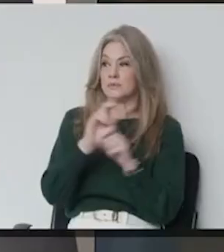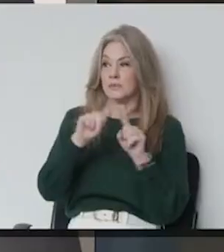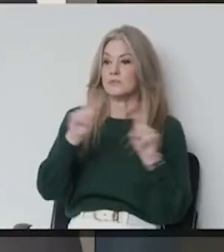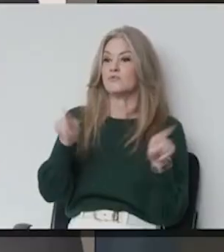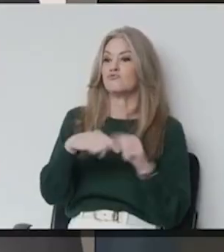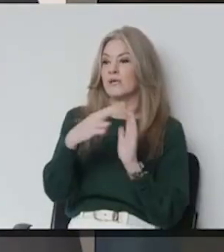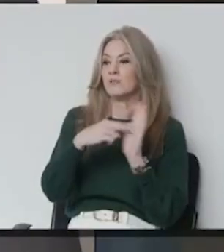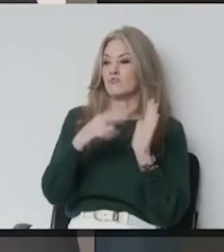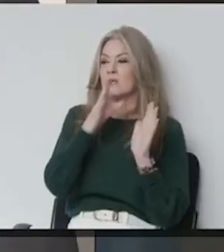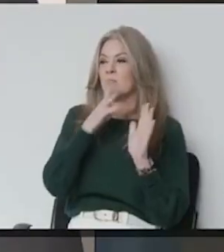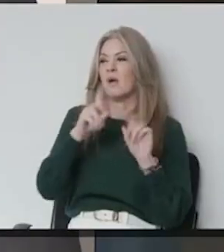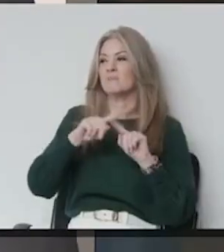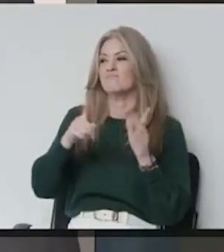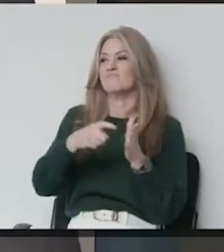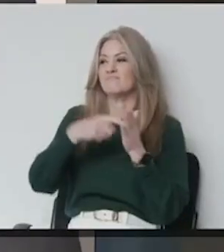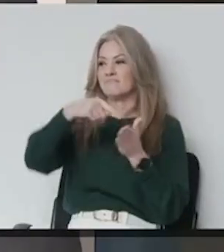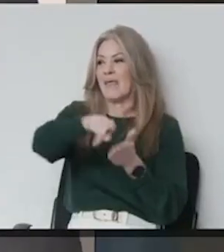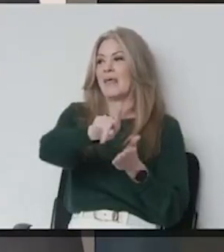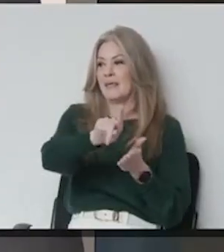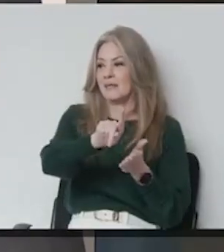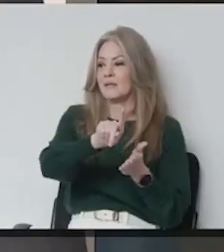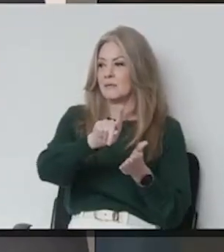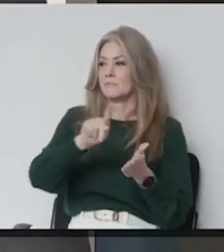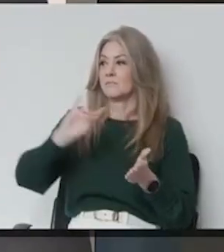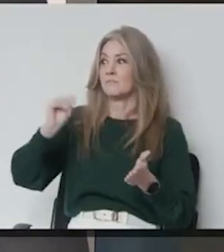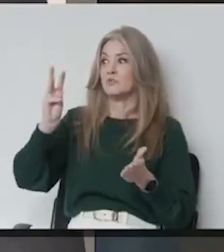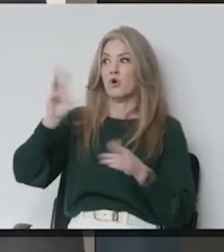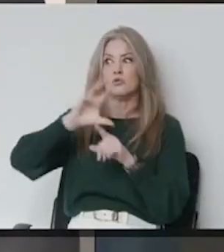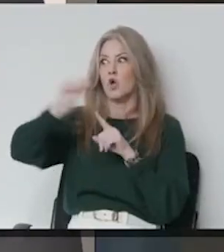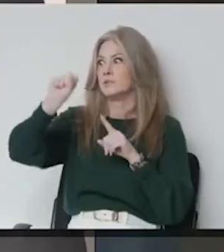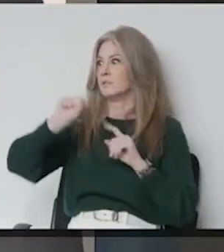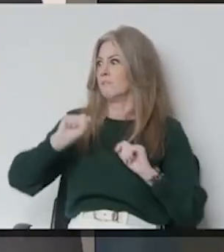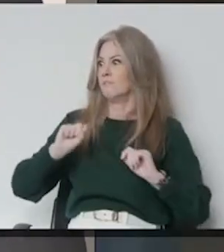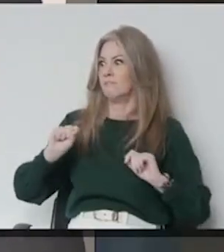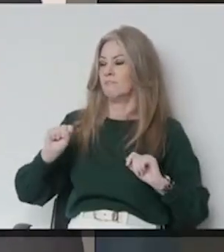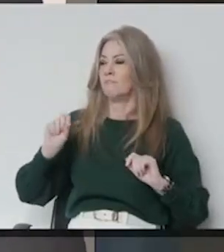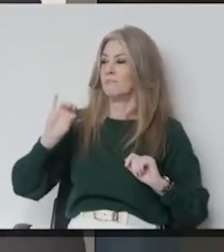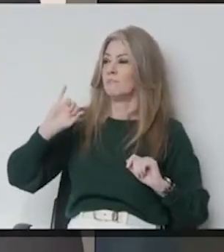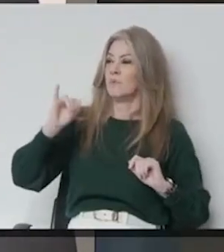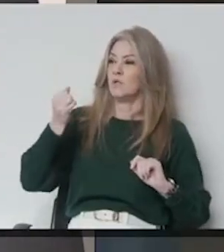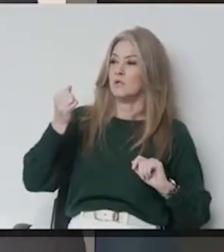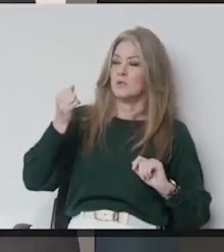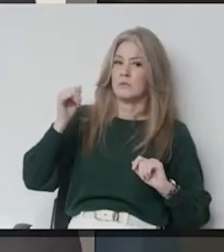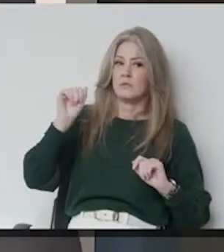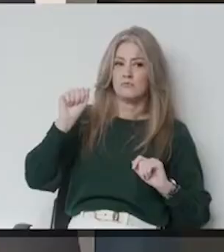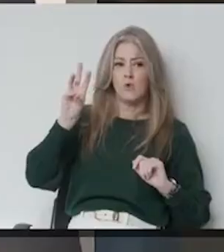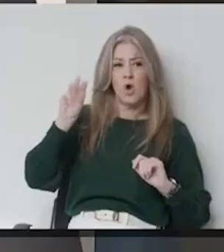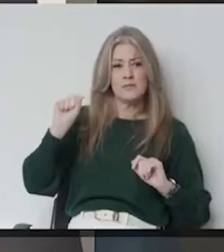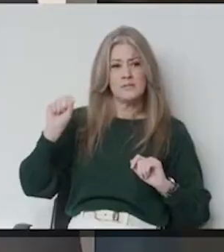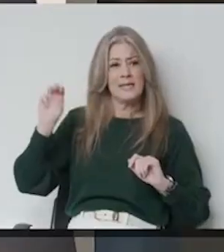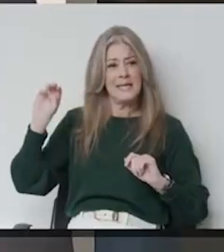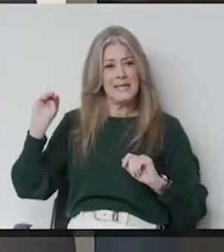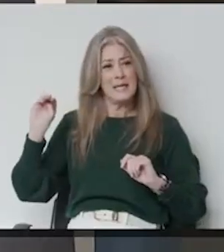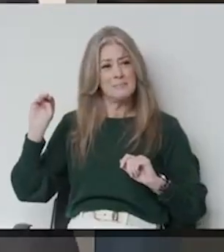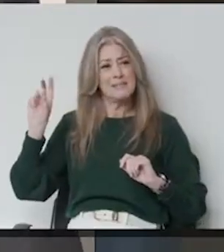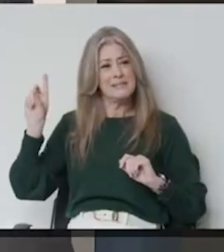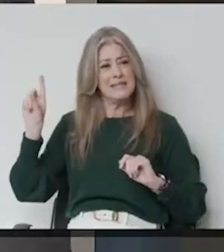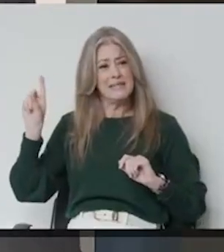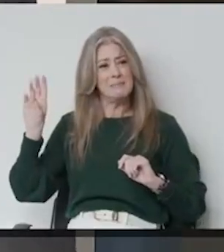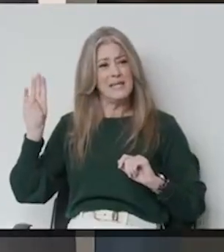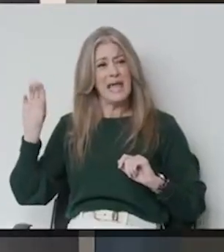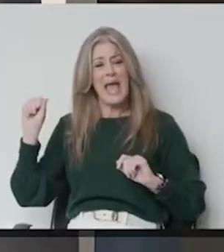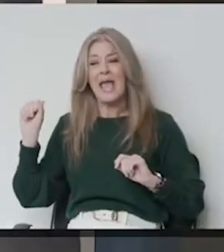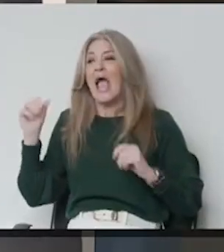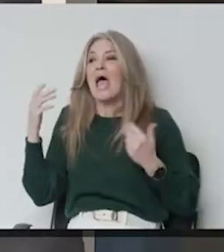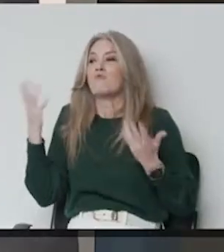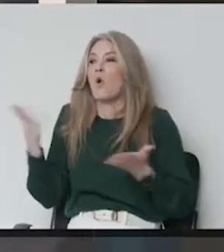it's one you have to pay for. JAWS is awesome. So I would say JAWS and NVDA, VoiceOver, great screen readers. Narrator, I don't have